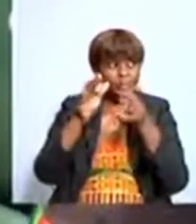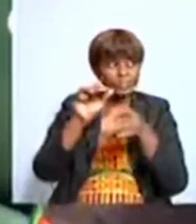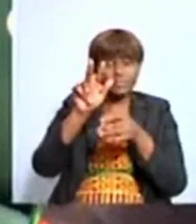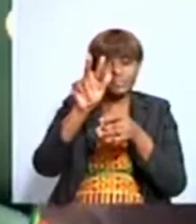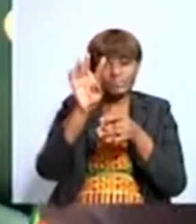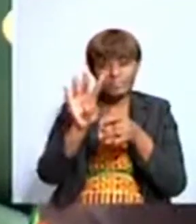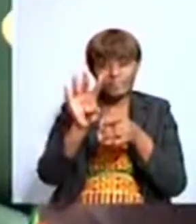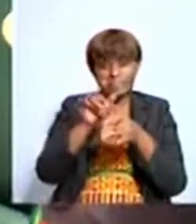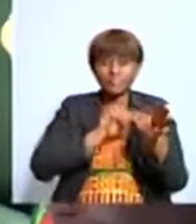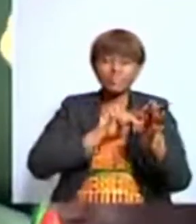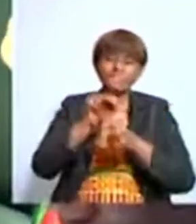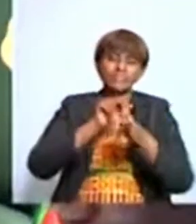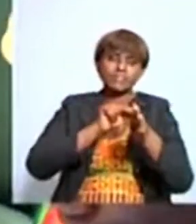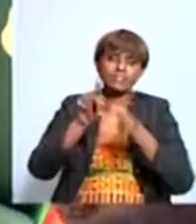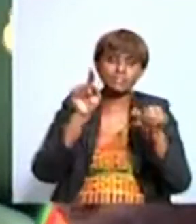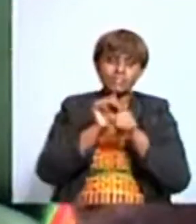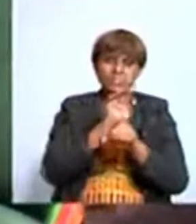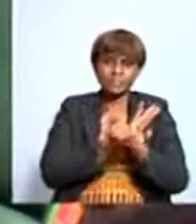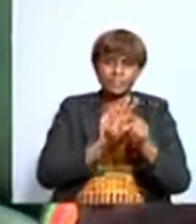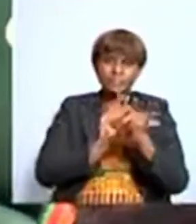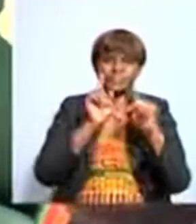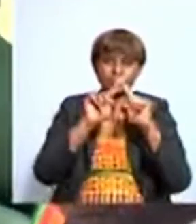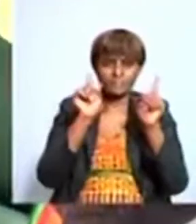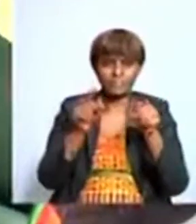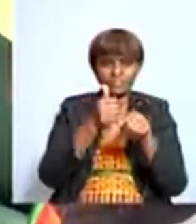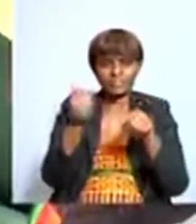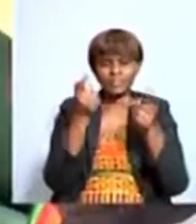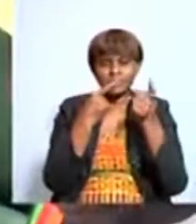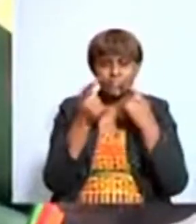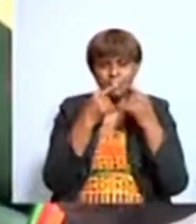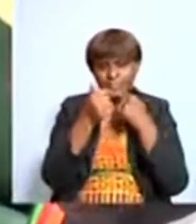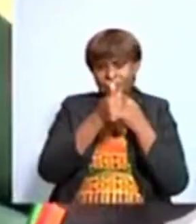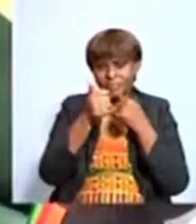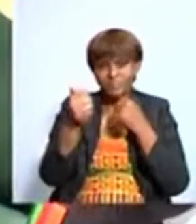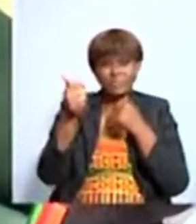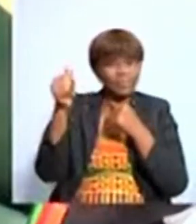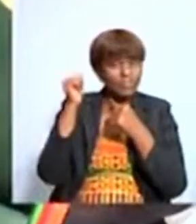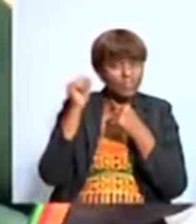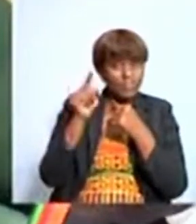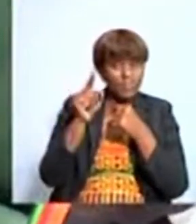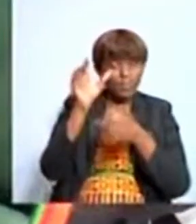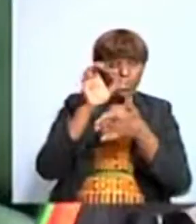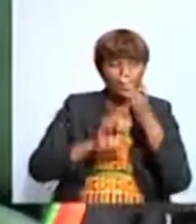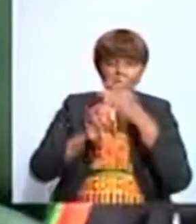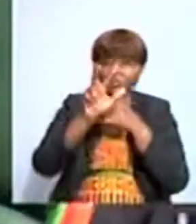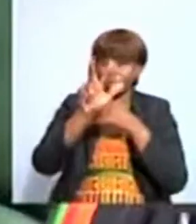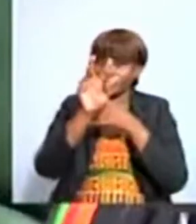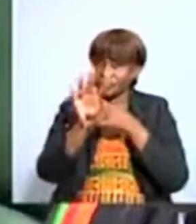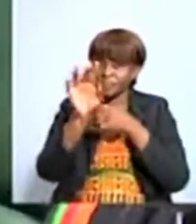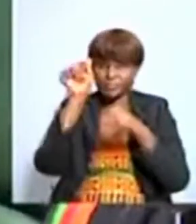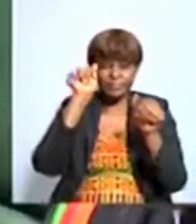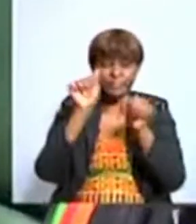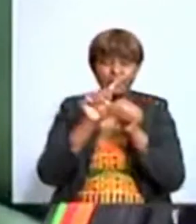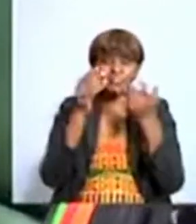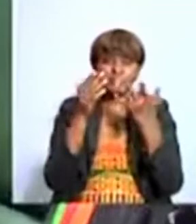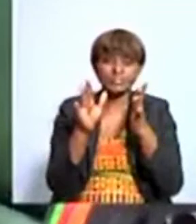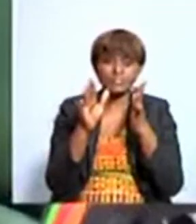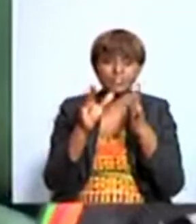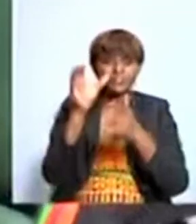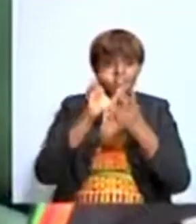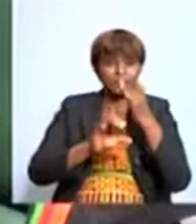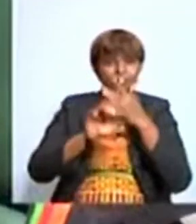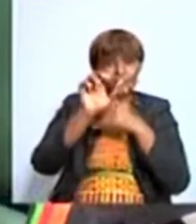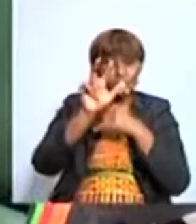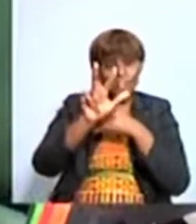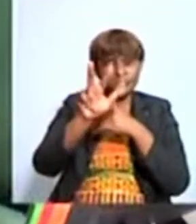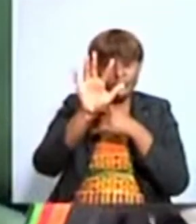34, professional misconduct. Any debate, any objection, clause 34 is agreed to. Clause